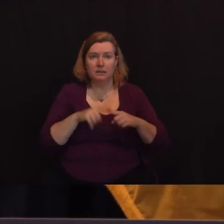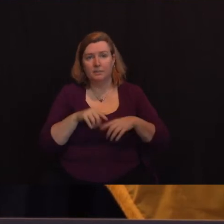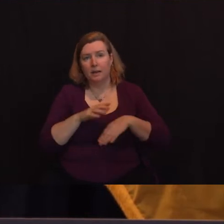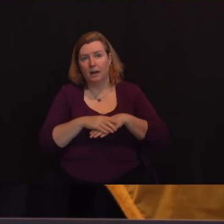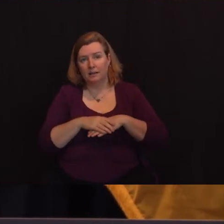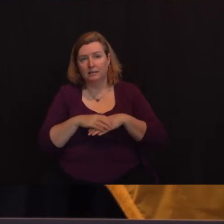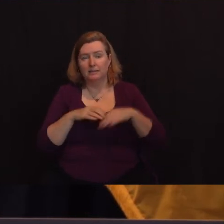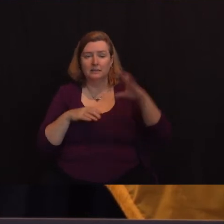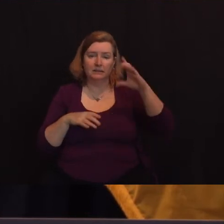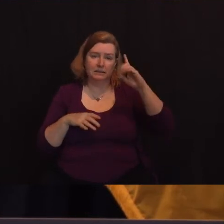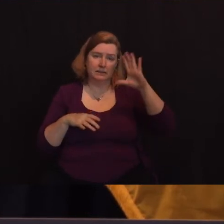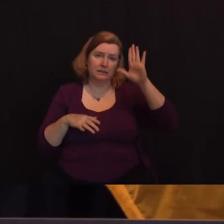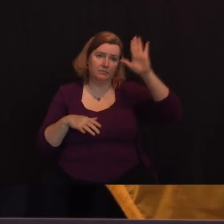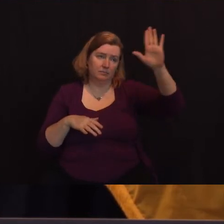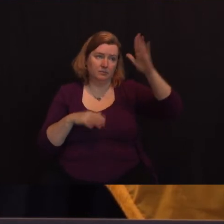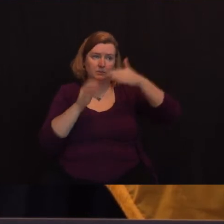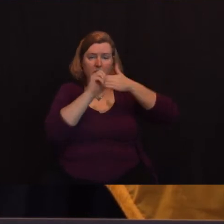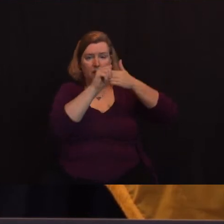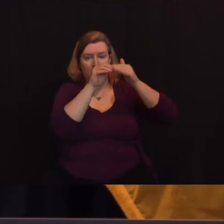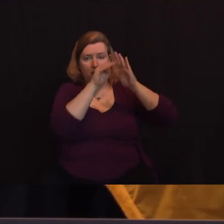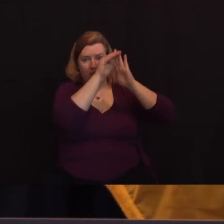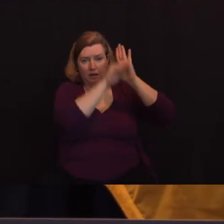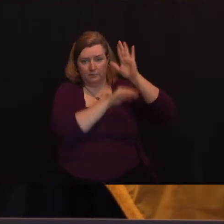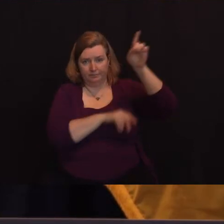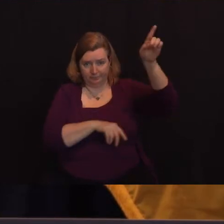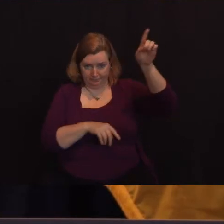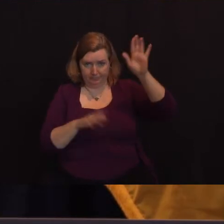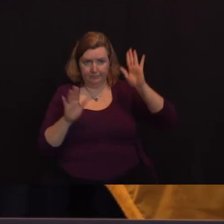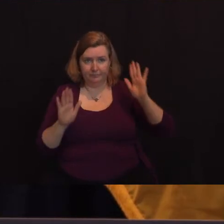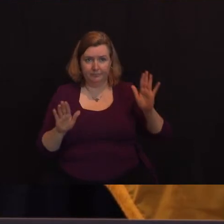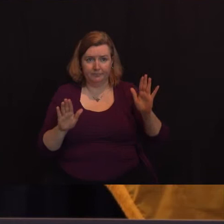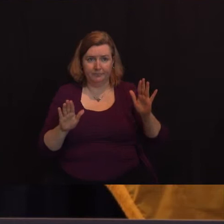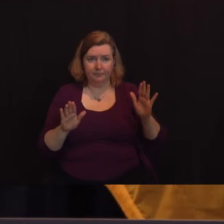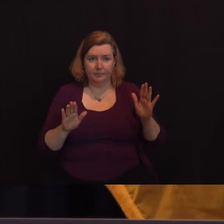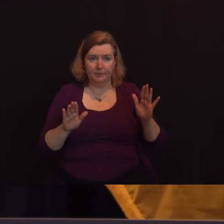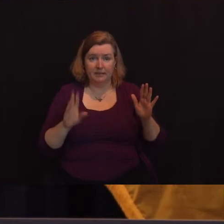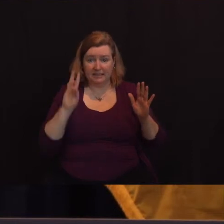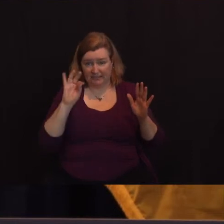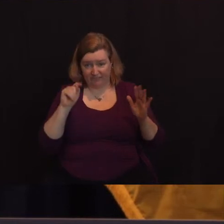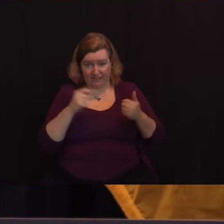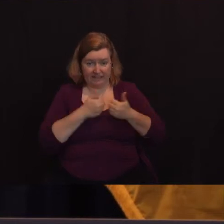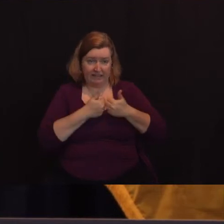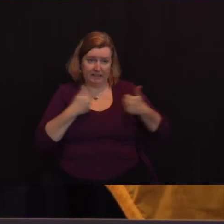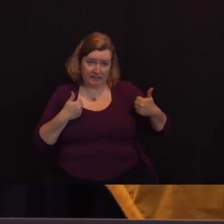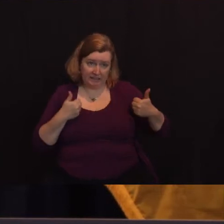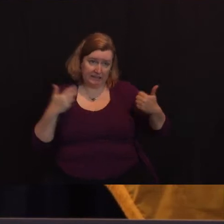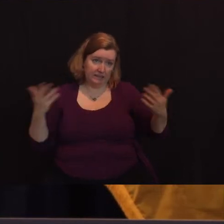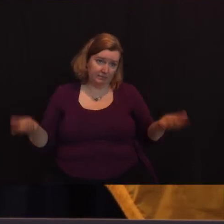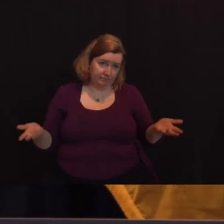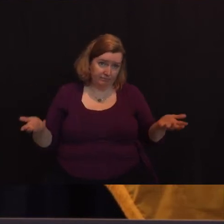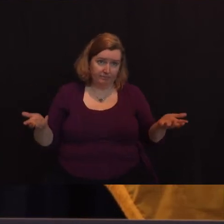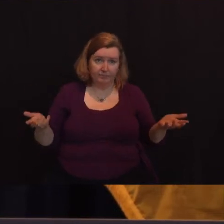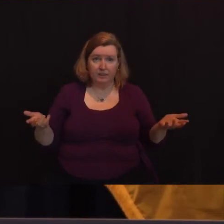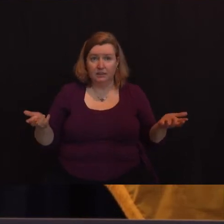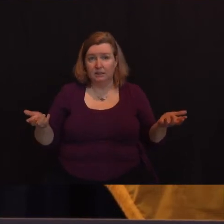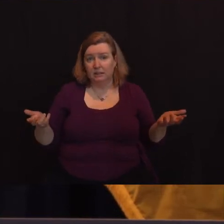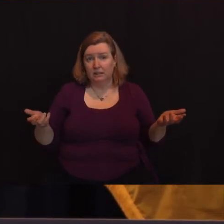guidance. I believe in terms of the capacities as of the 19th, they're gone